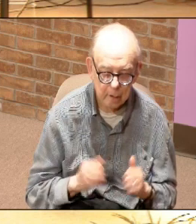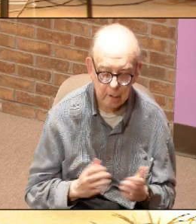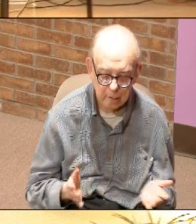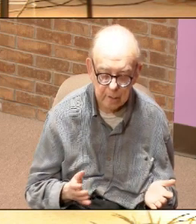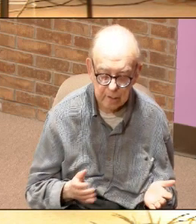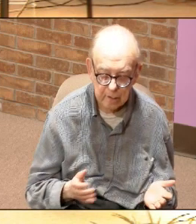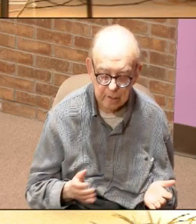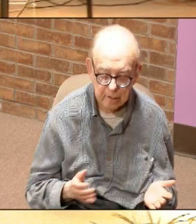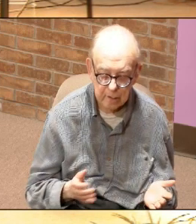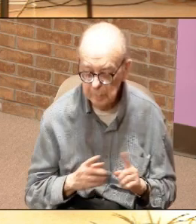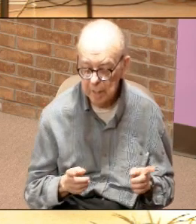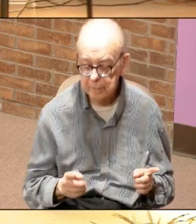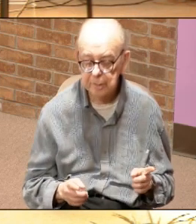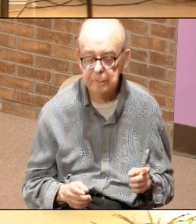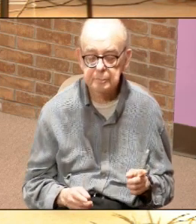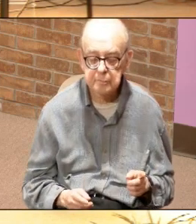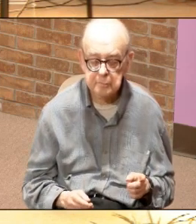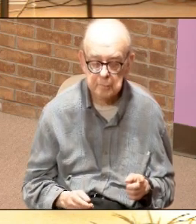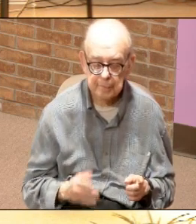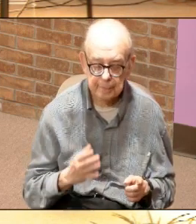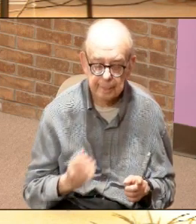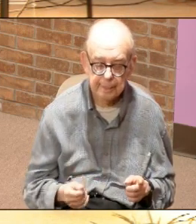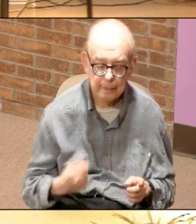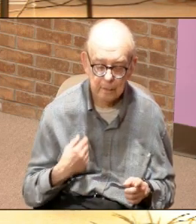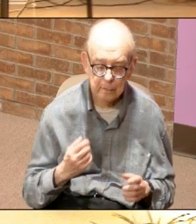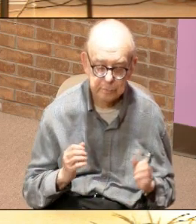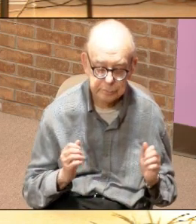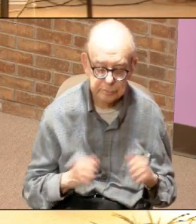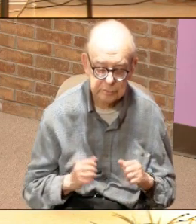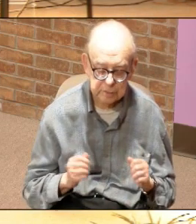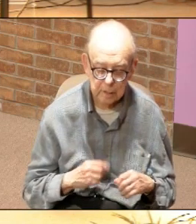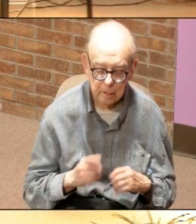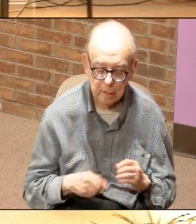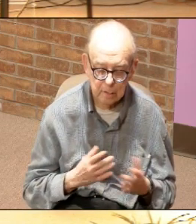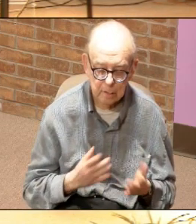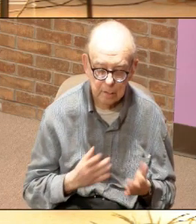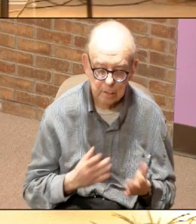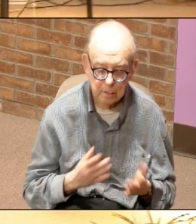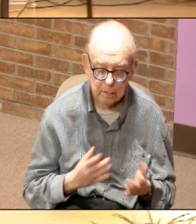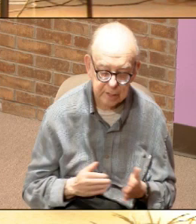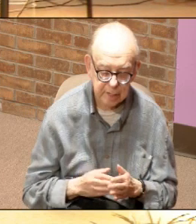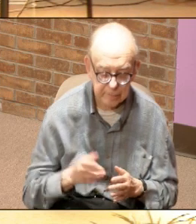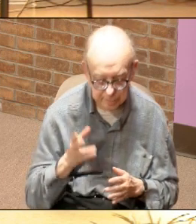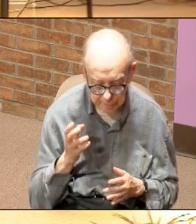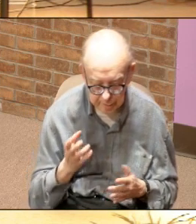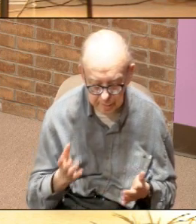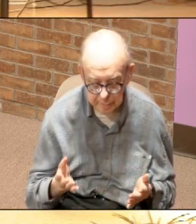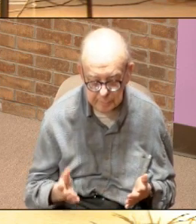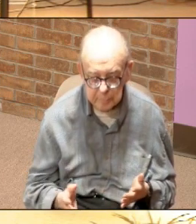is pretty good because we're fighting among ourselves. We're fighting against Satan.